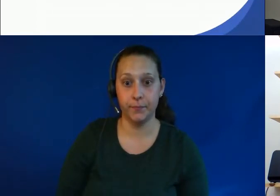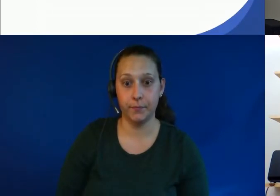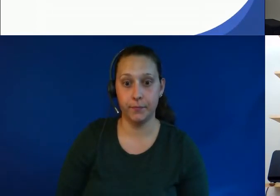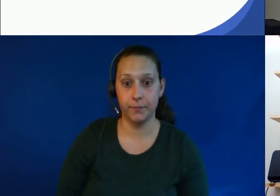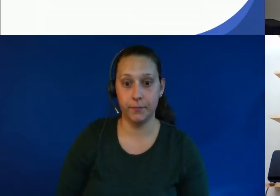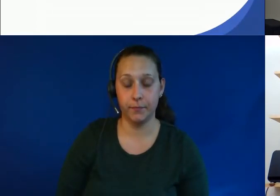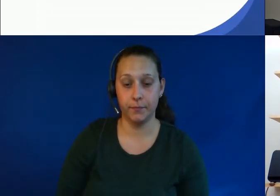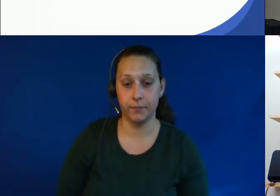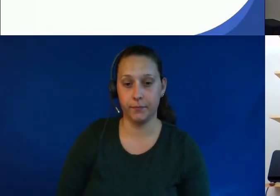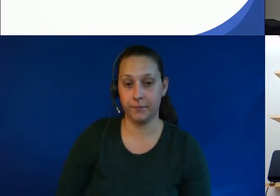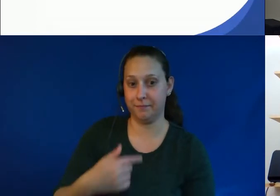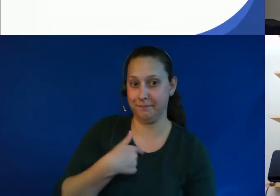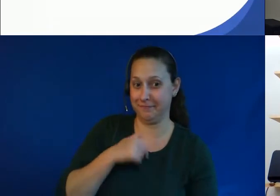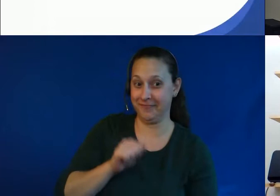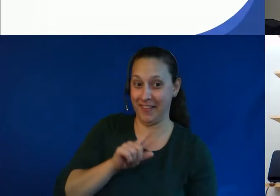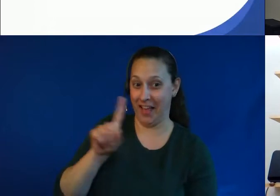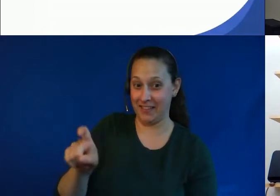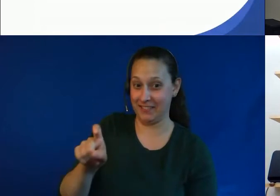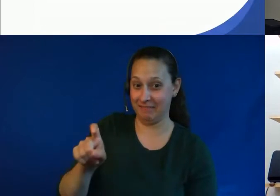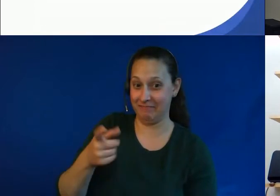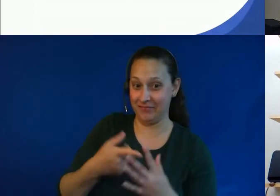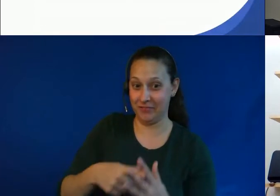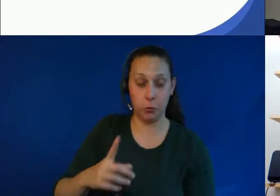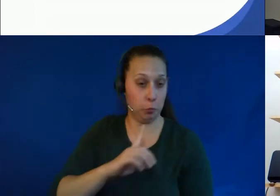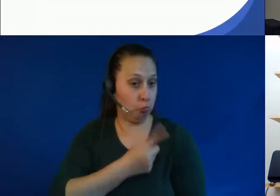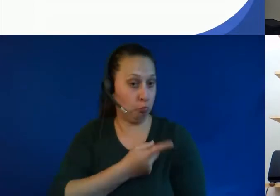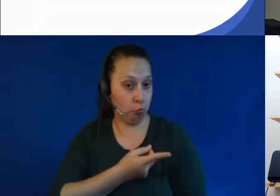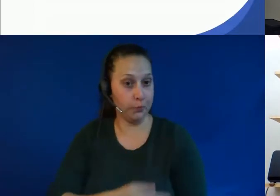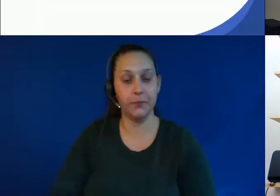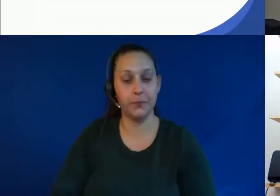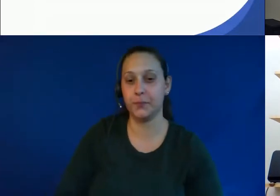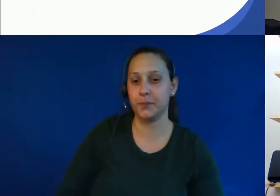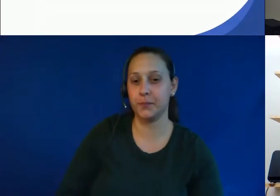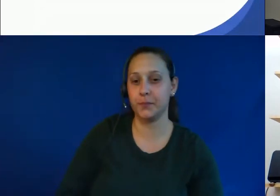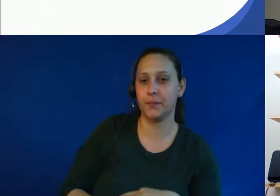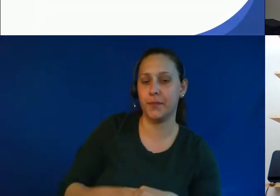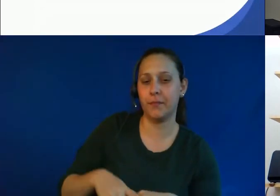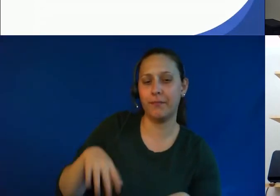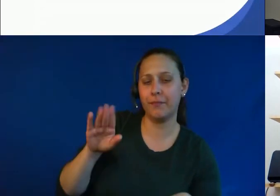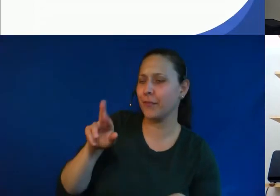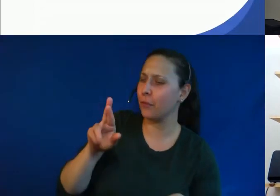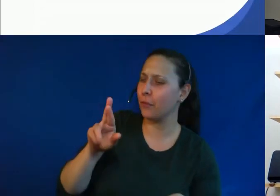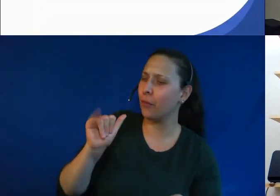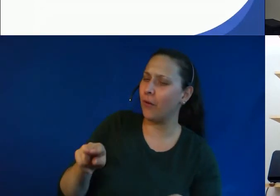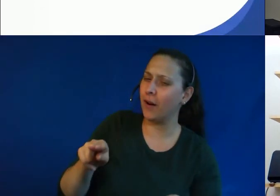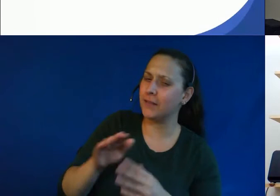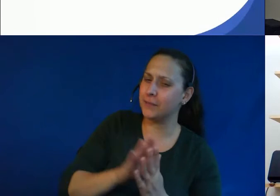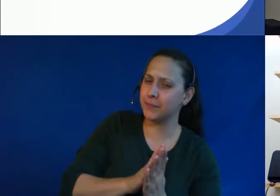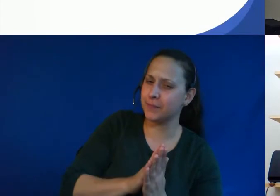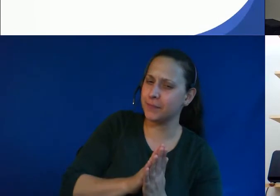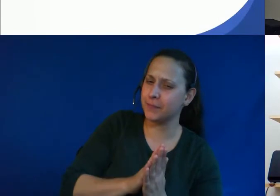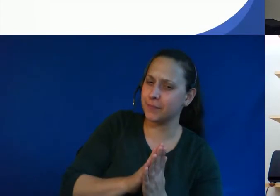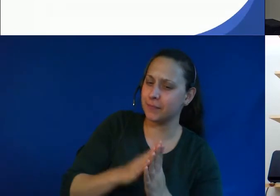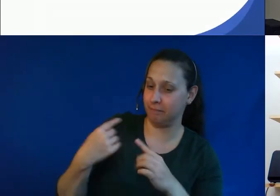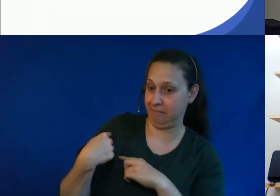I can ask a question to start. Sure. So Ryan, what have you learned